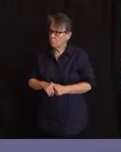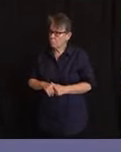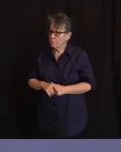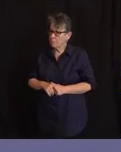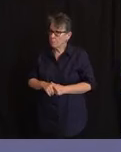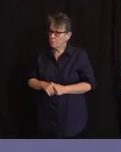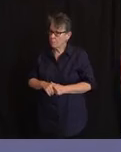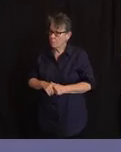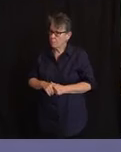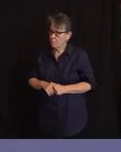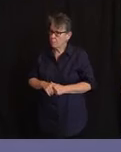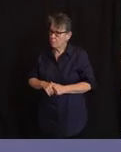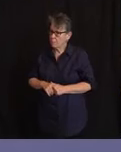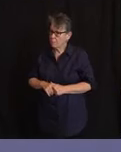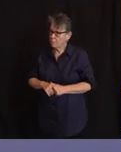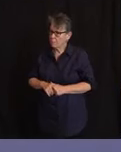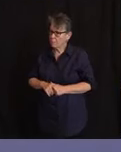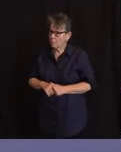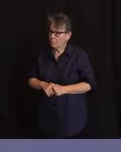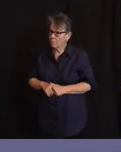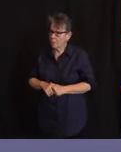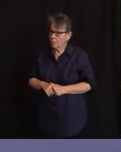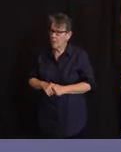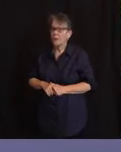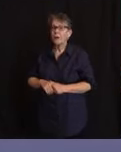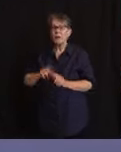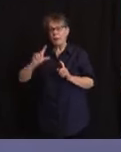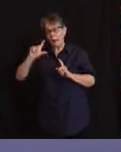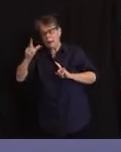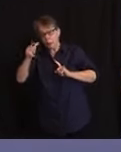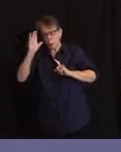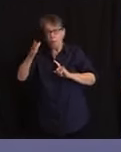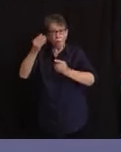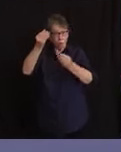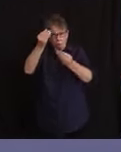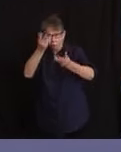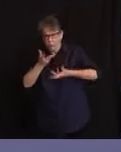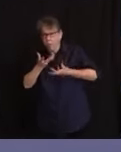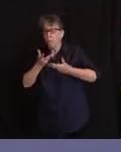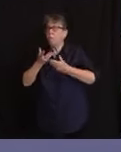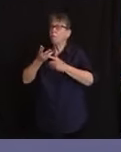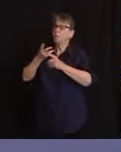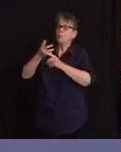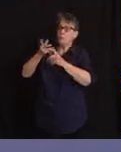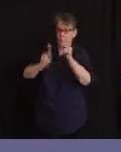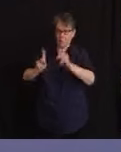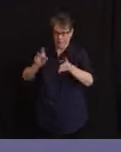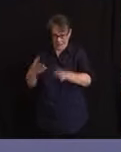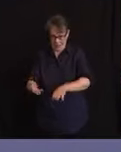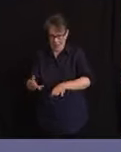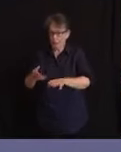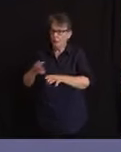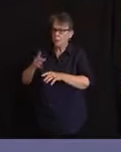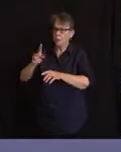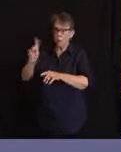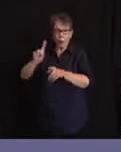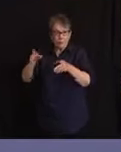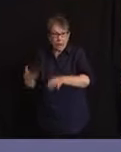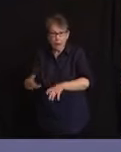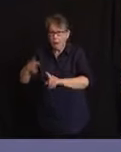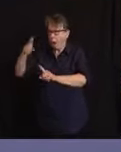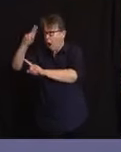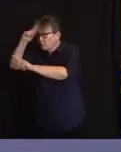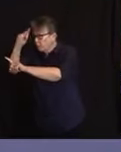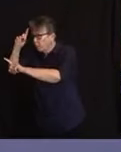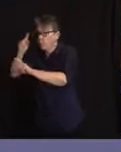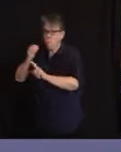jump in. I think on the last one, we're going to defer as we did with John. I think Dr. Tan said that's something we want to come back to. And Dan Bryan, can you make sure we follow up